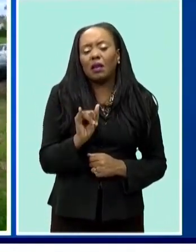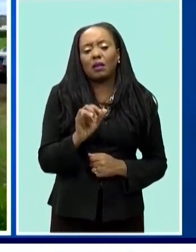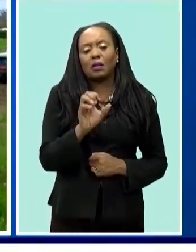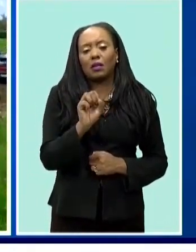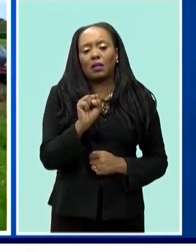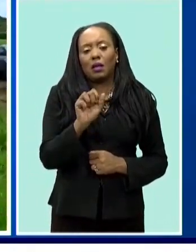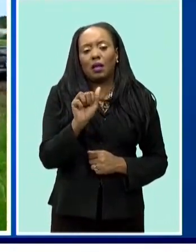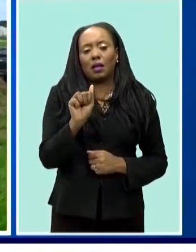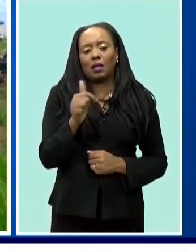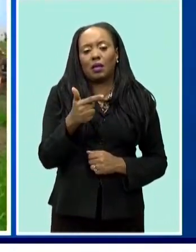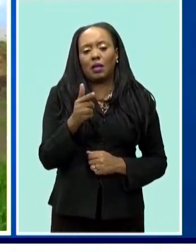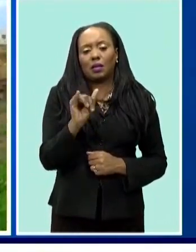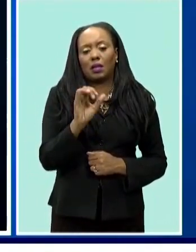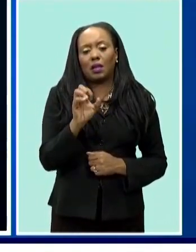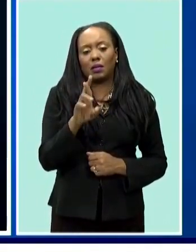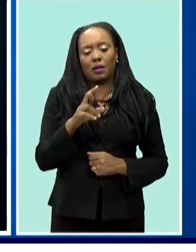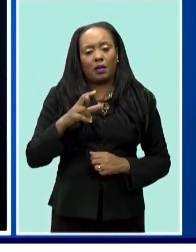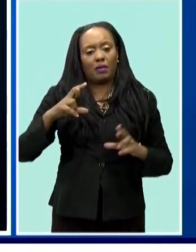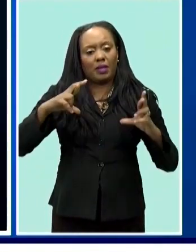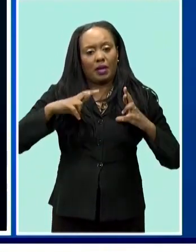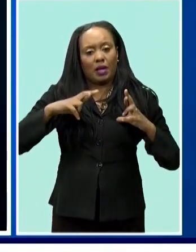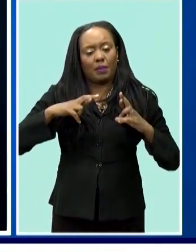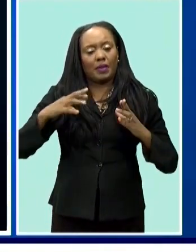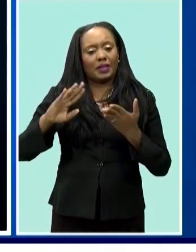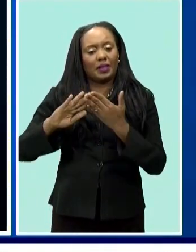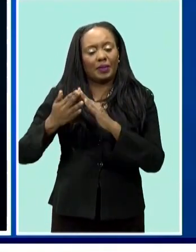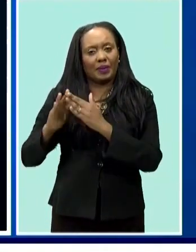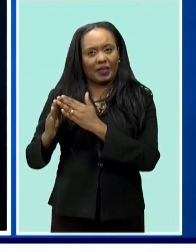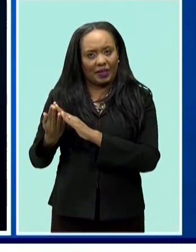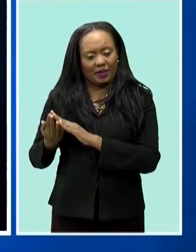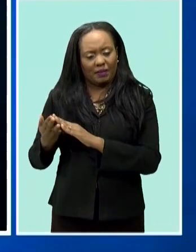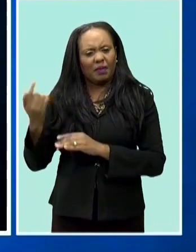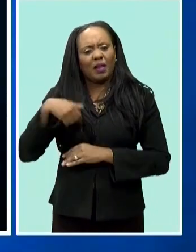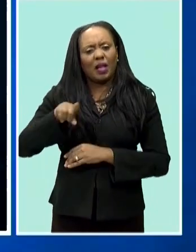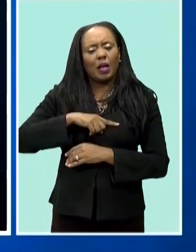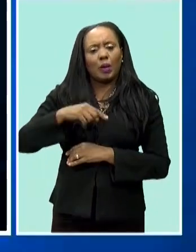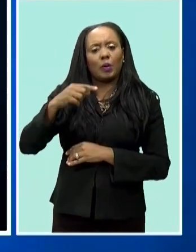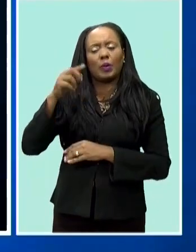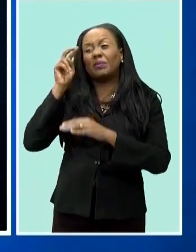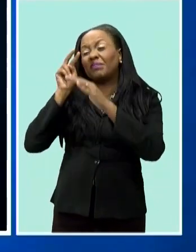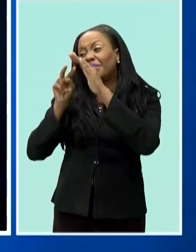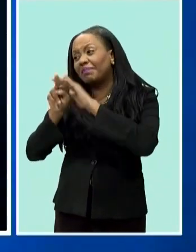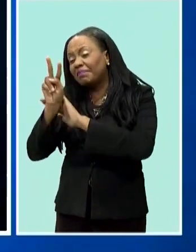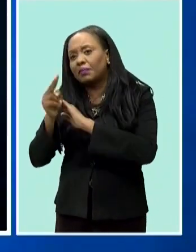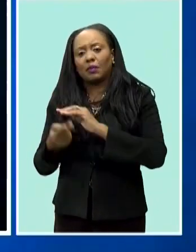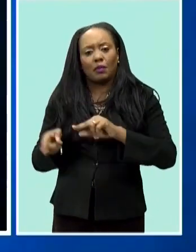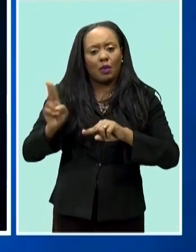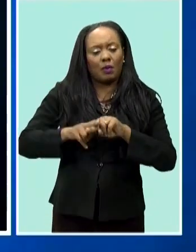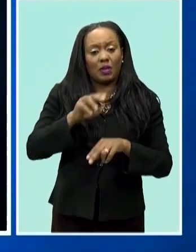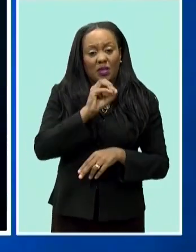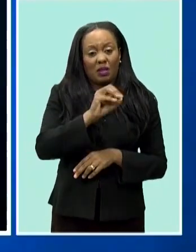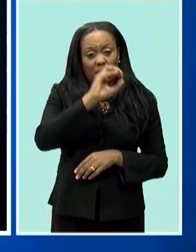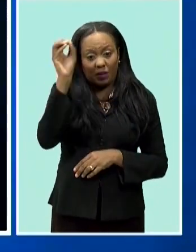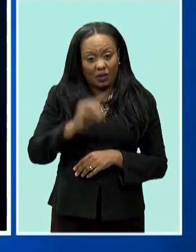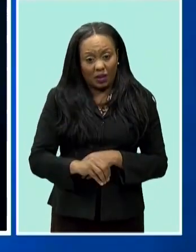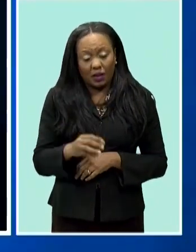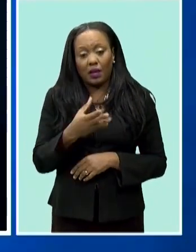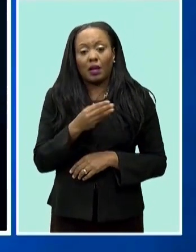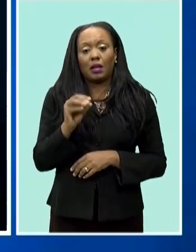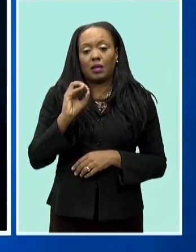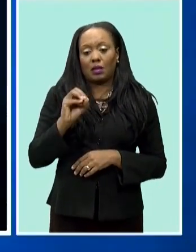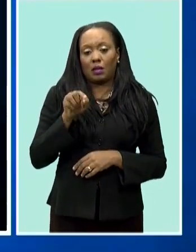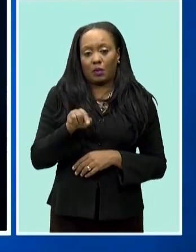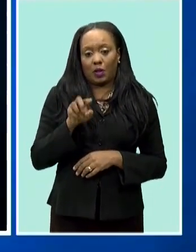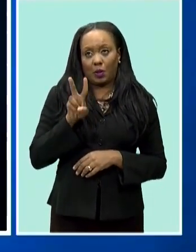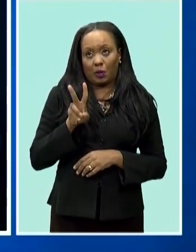boost growth in the second half of the year. And the bank now estimates that overall growth will range between 0% to 0.25%